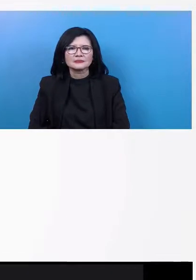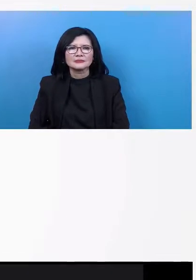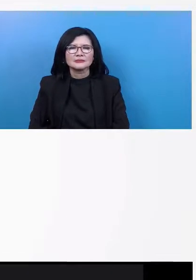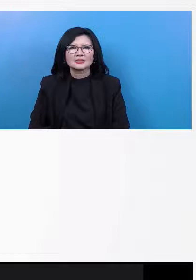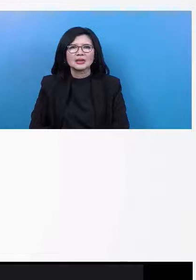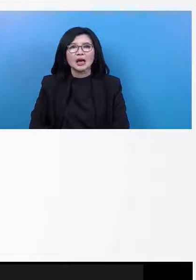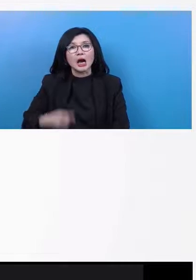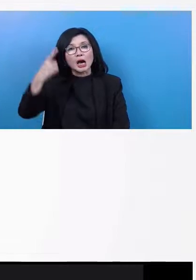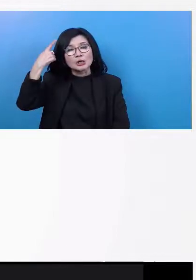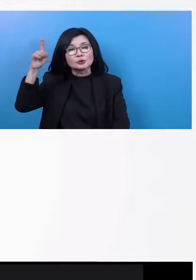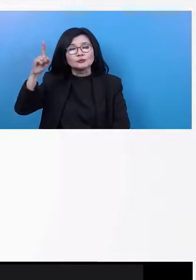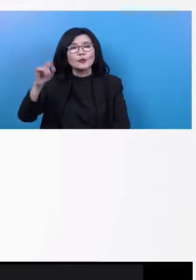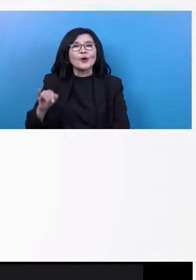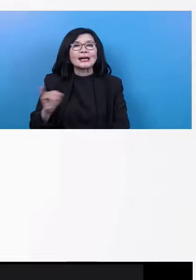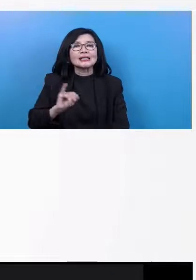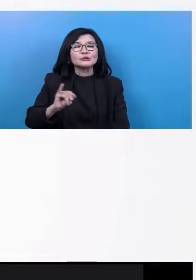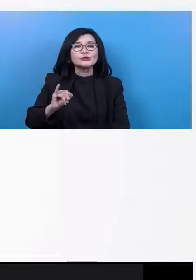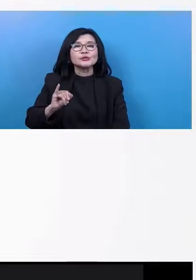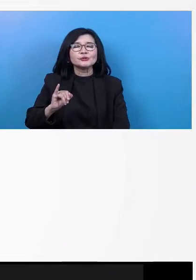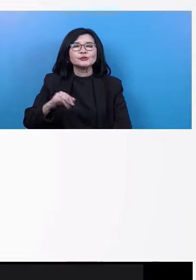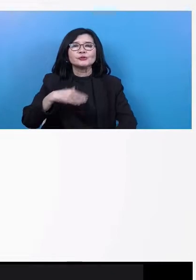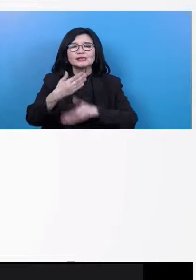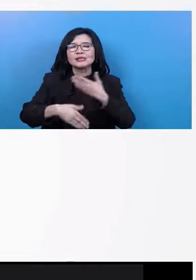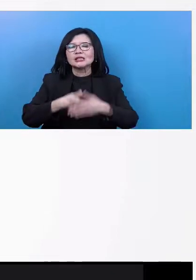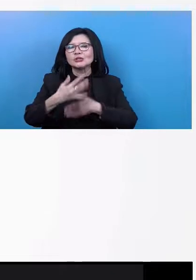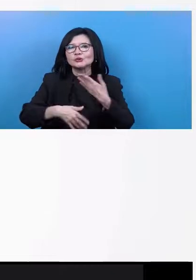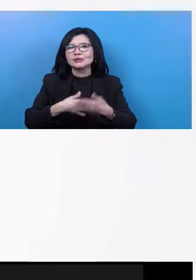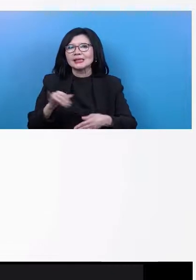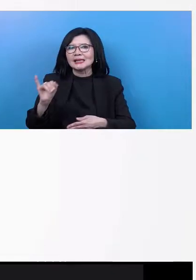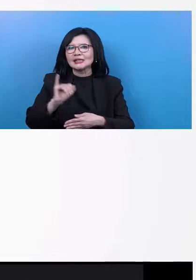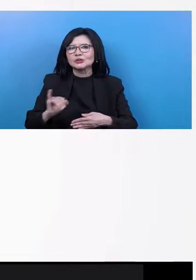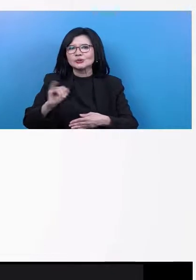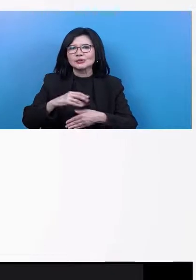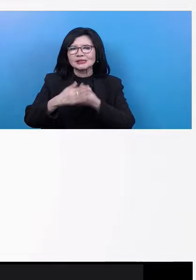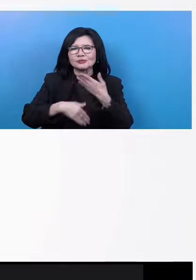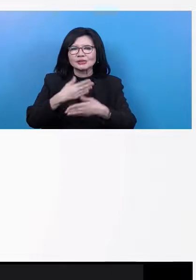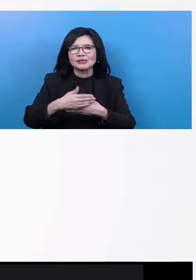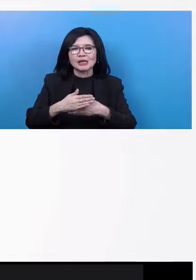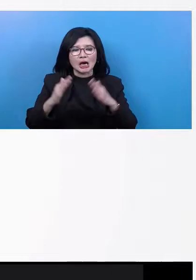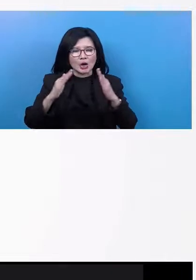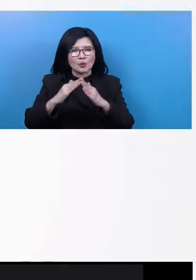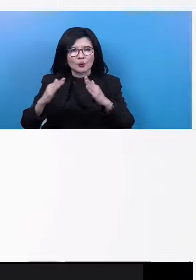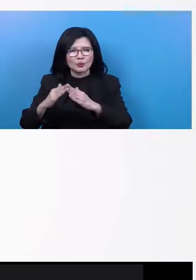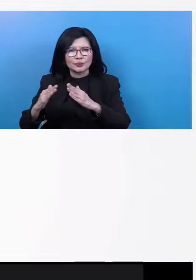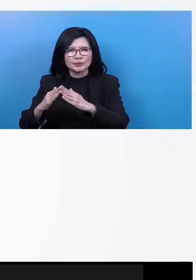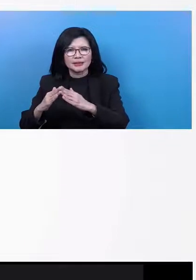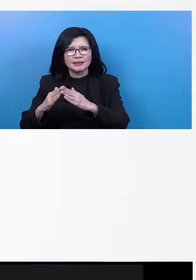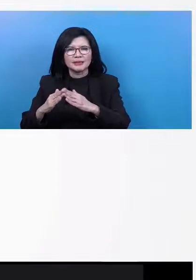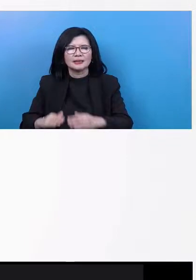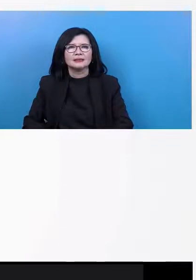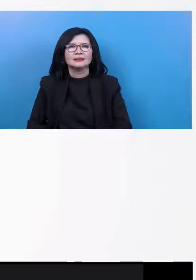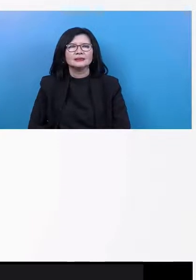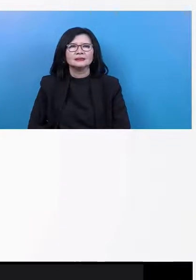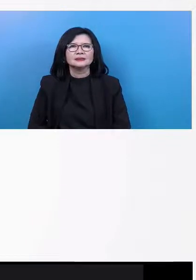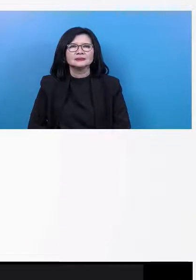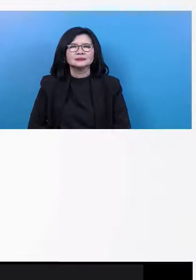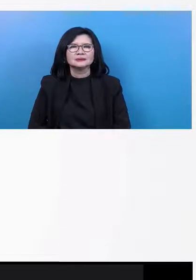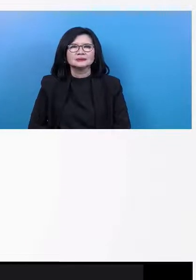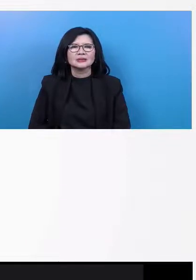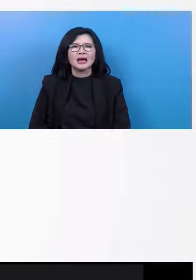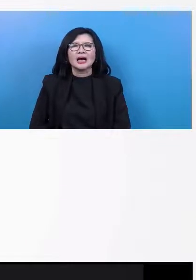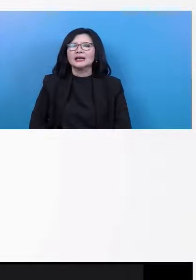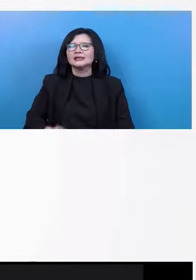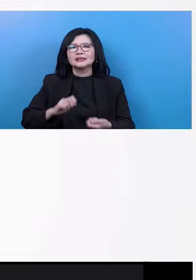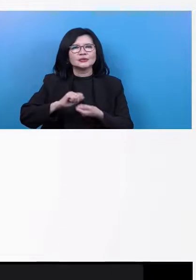mutual and cooperative industry, are starting to derive that it can't be in isolation anymore. It can't just be the way